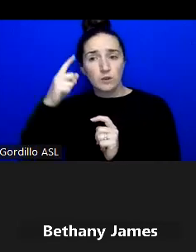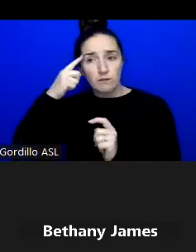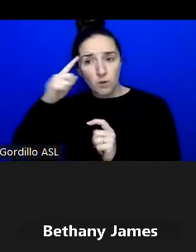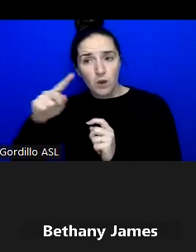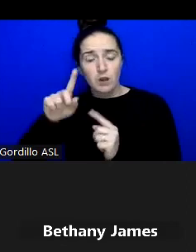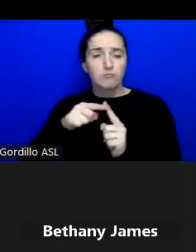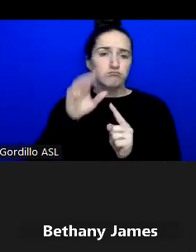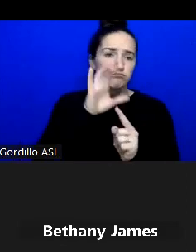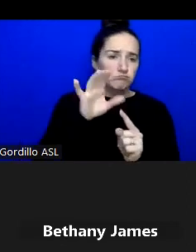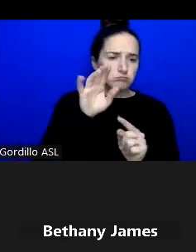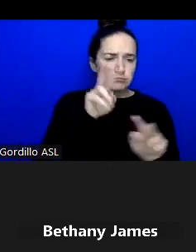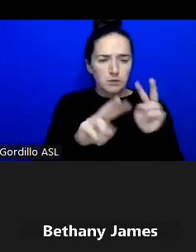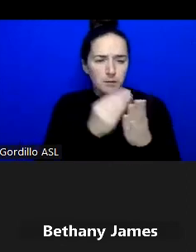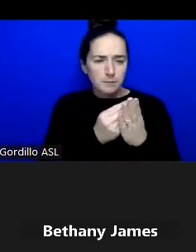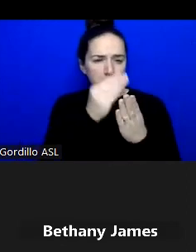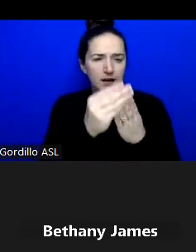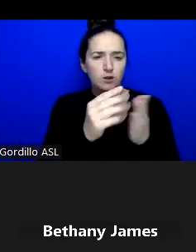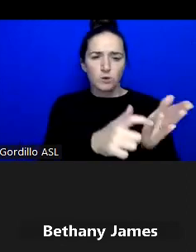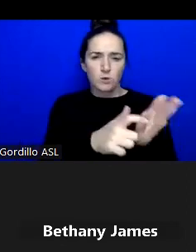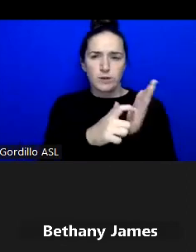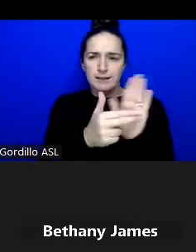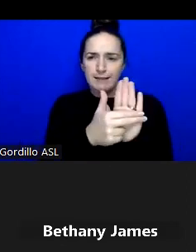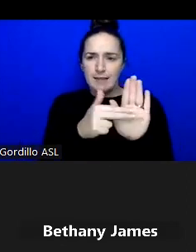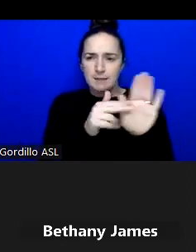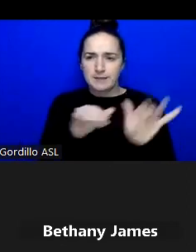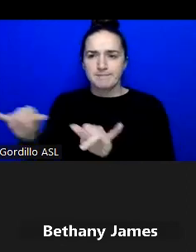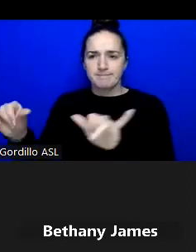have some labeling standards on them. So these are designed for people who have